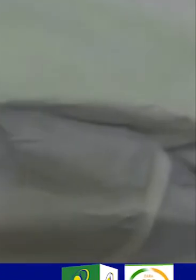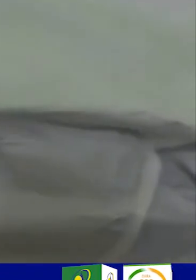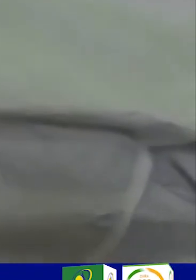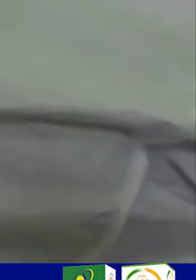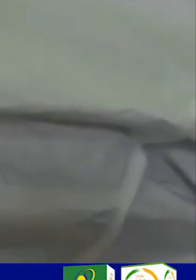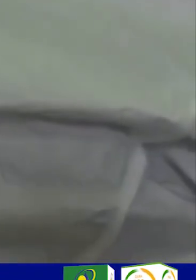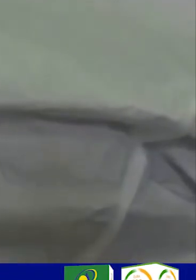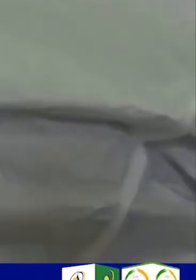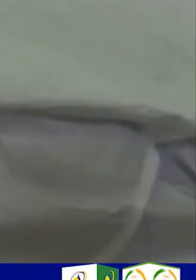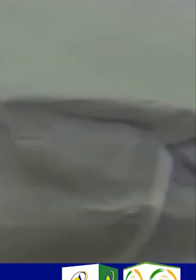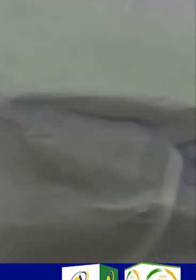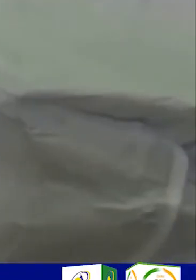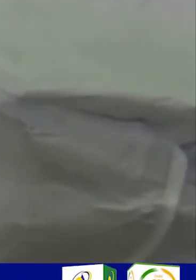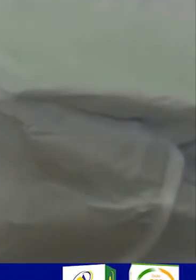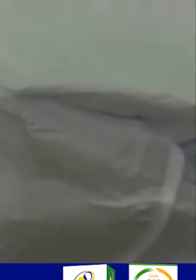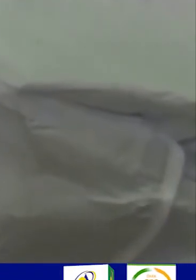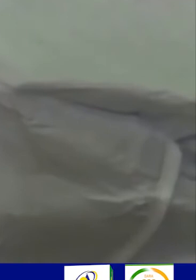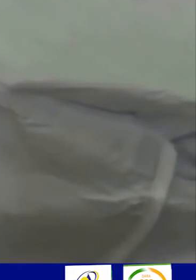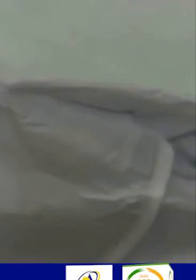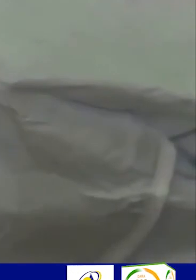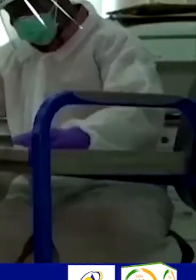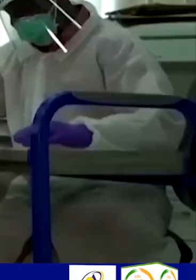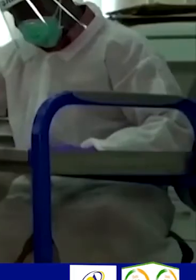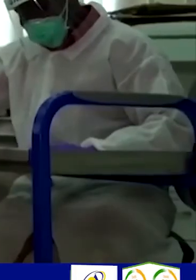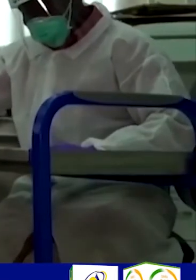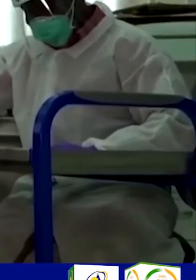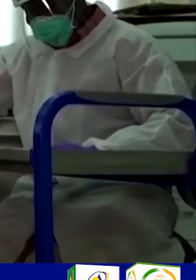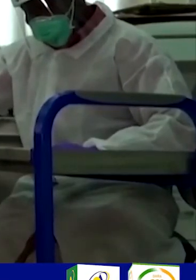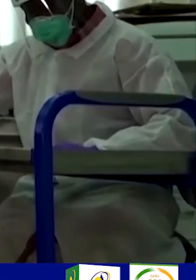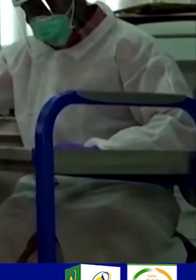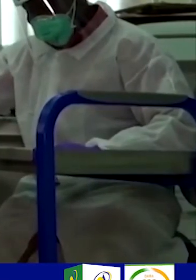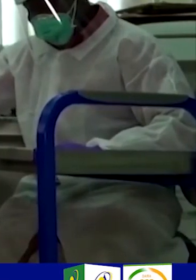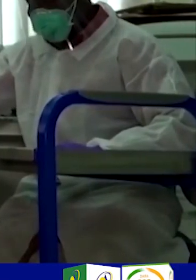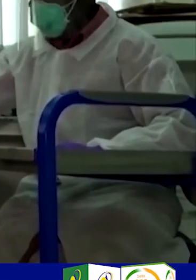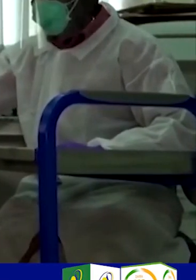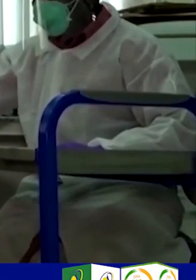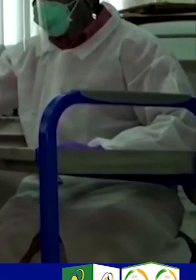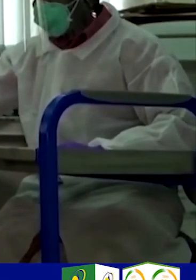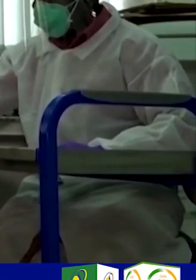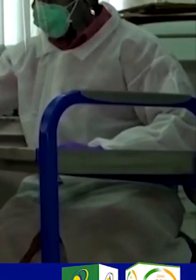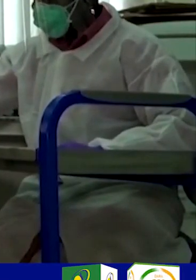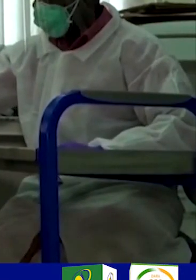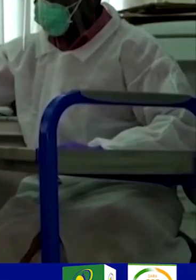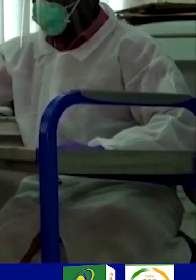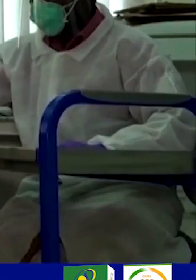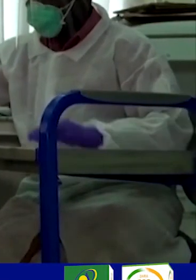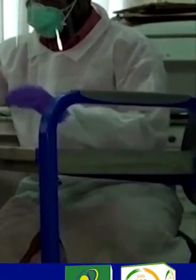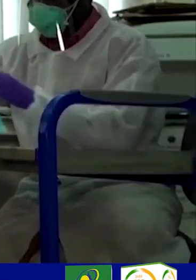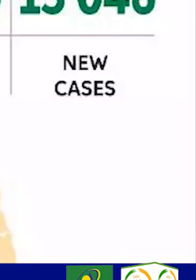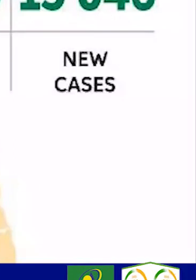curfew and limiting attendance at public gatherings, including church services and funerals. South Africa, which is currently battling